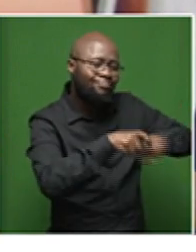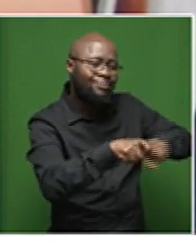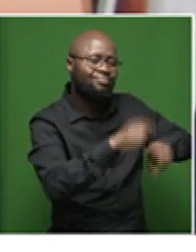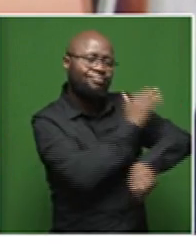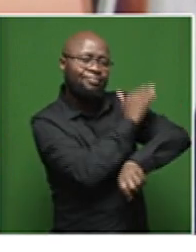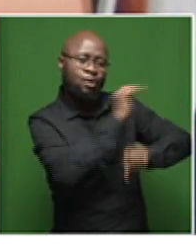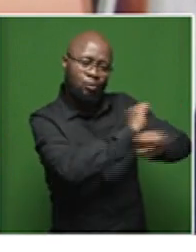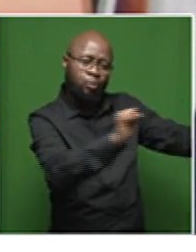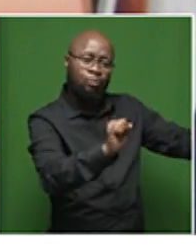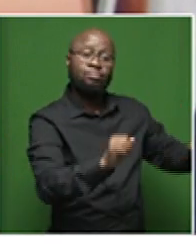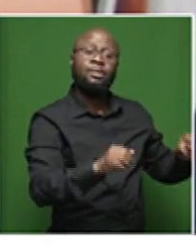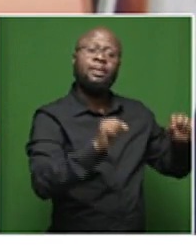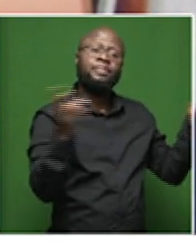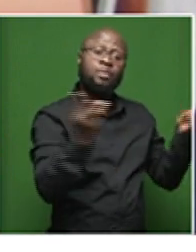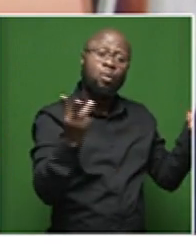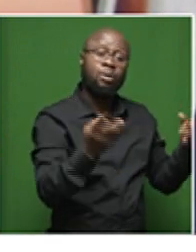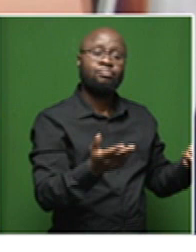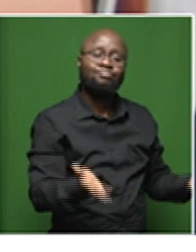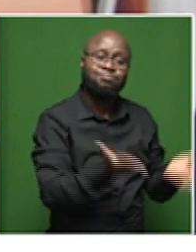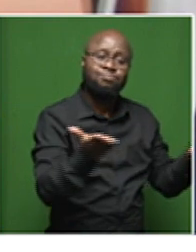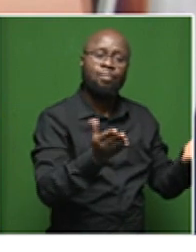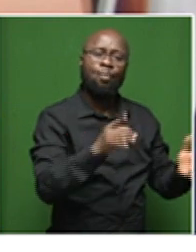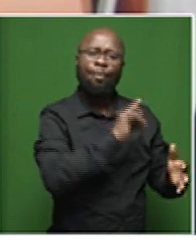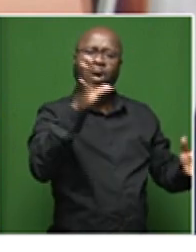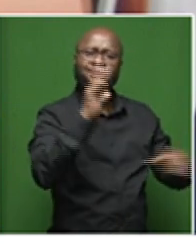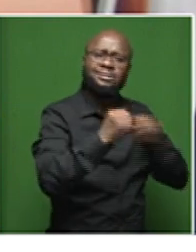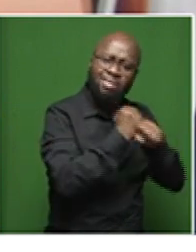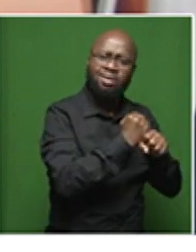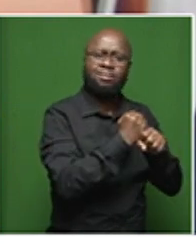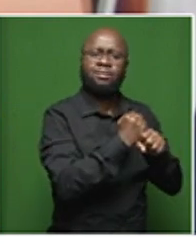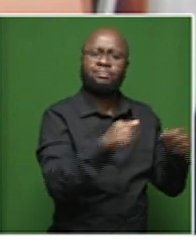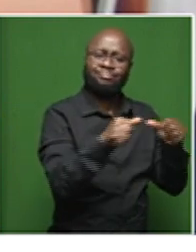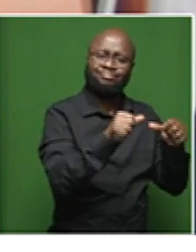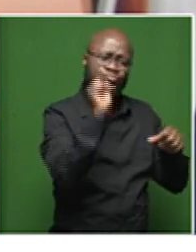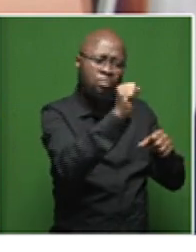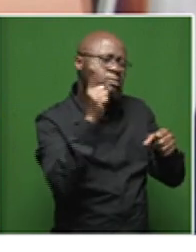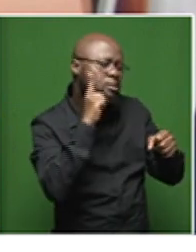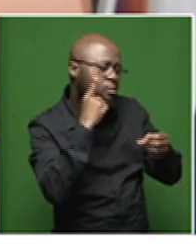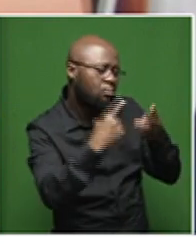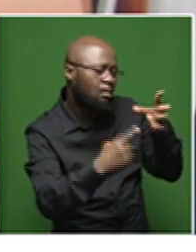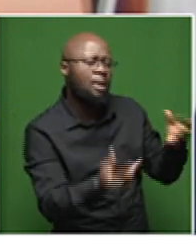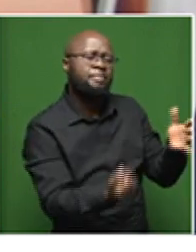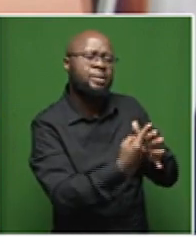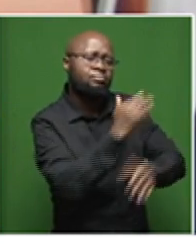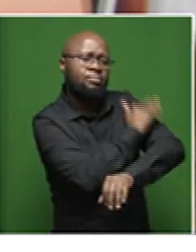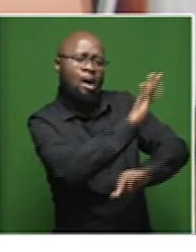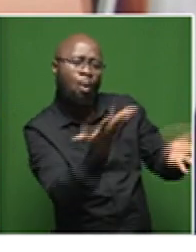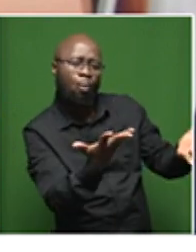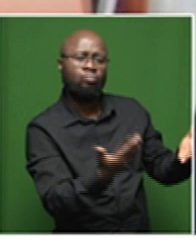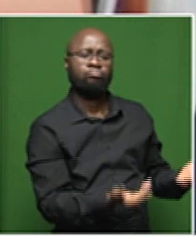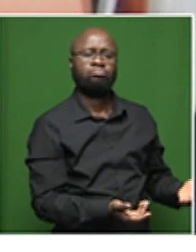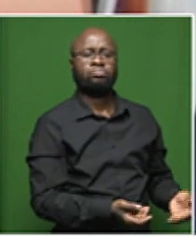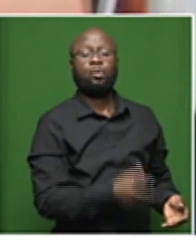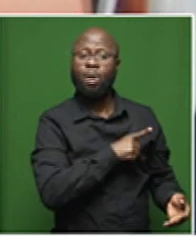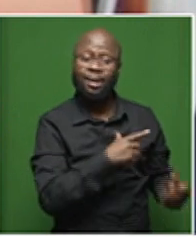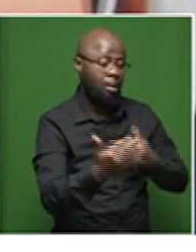also are encouraged, at least once a year, go get your blood pressure measured. At work, there are opportunity situation, wellness days, where